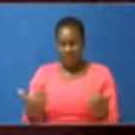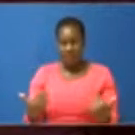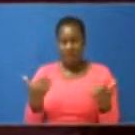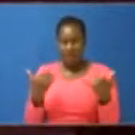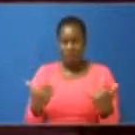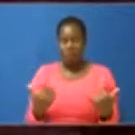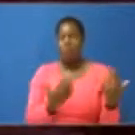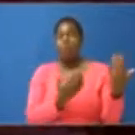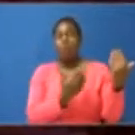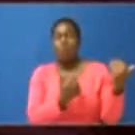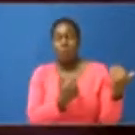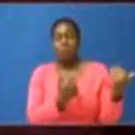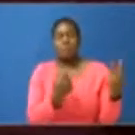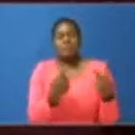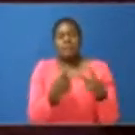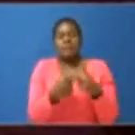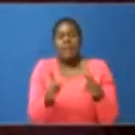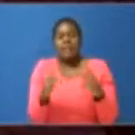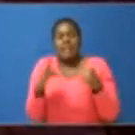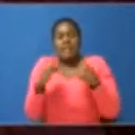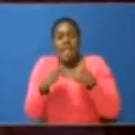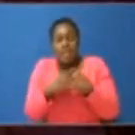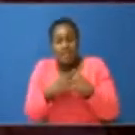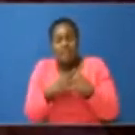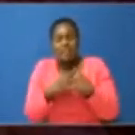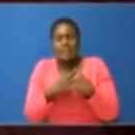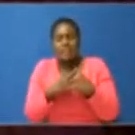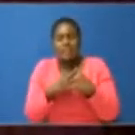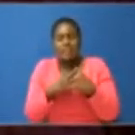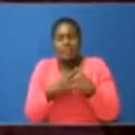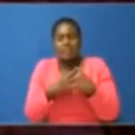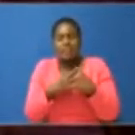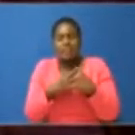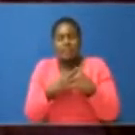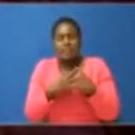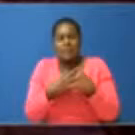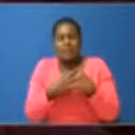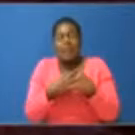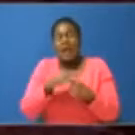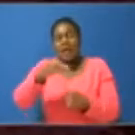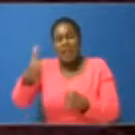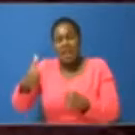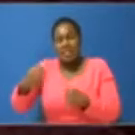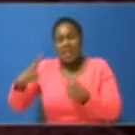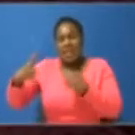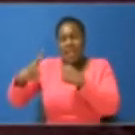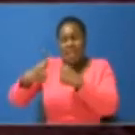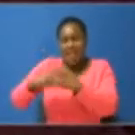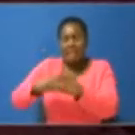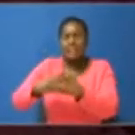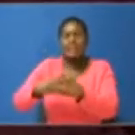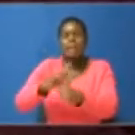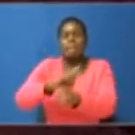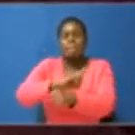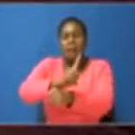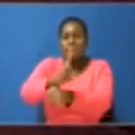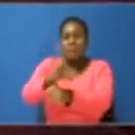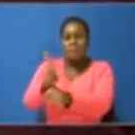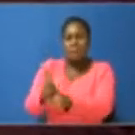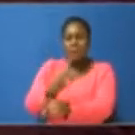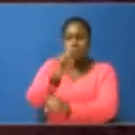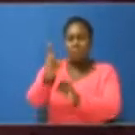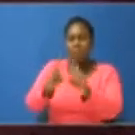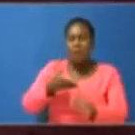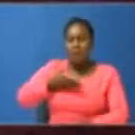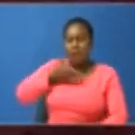are we're hoping it for it to begin at 8 p.m uh for another 90-minute round of questions and